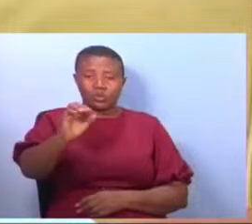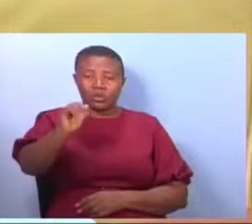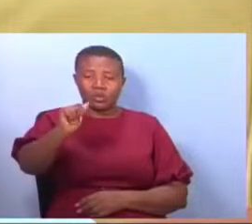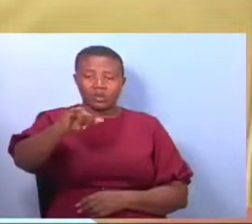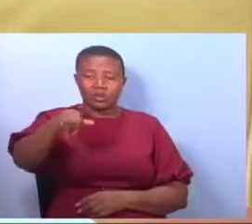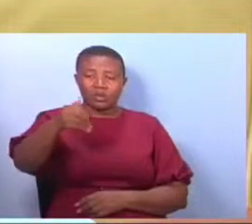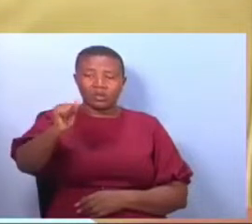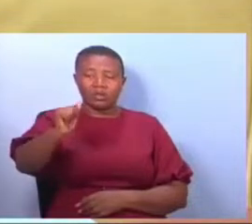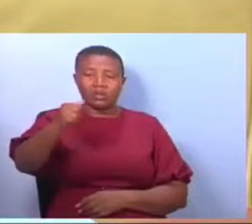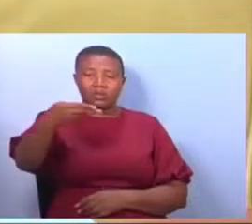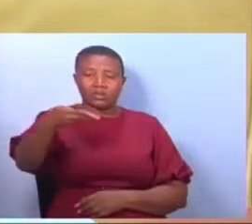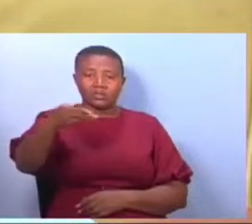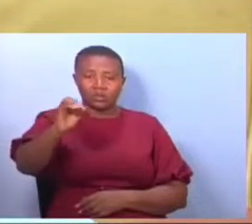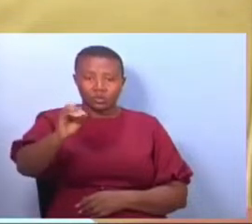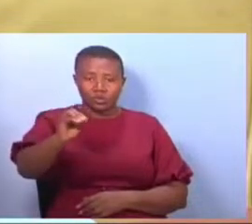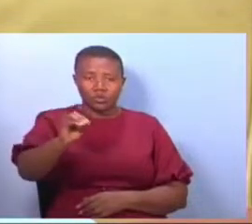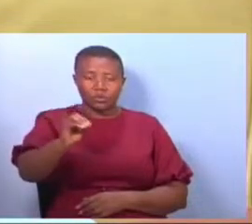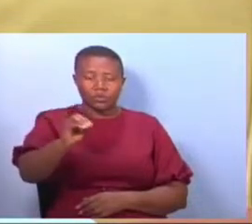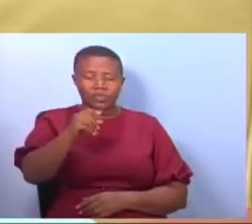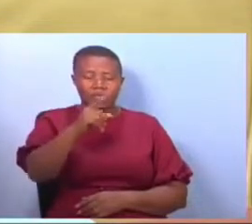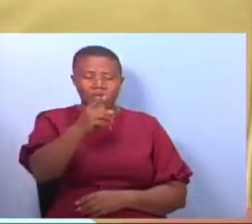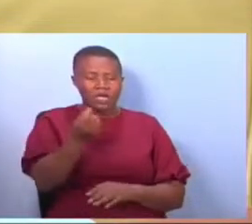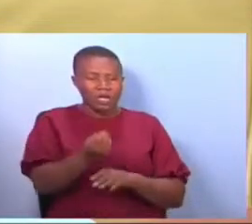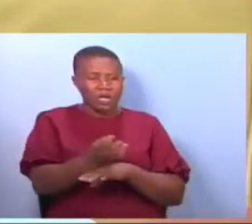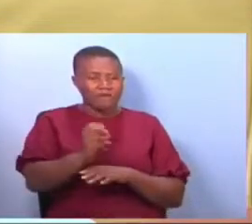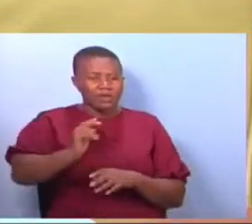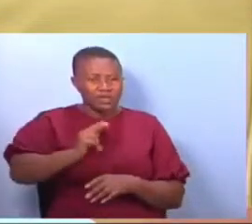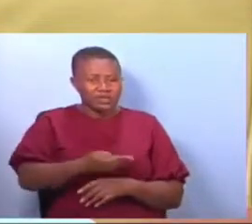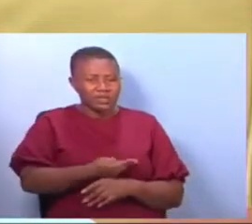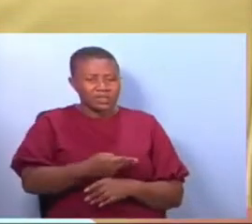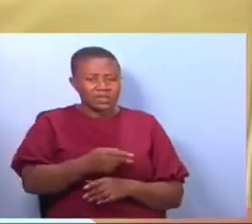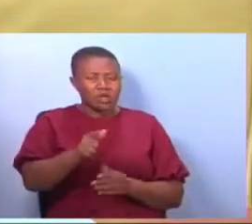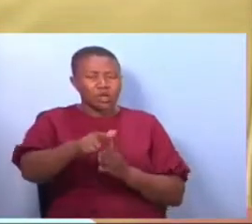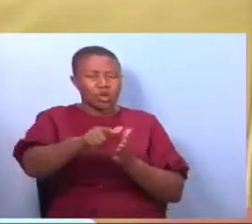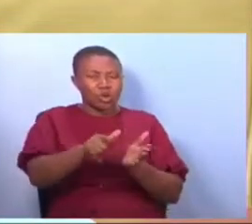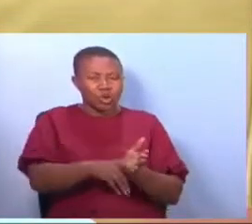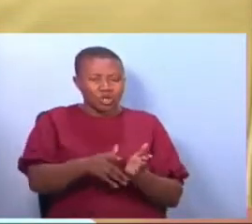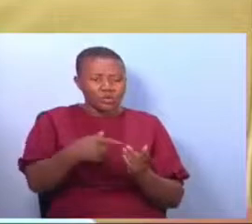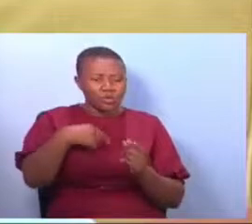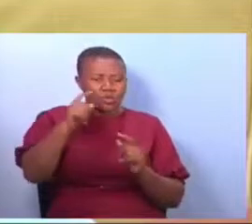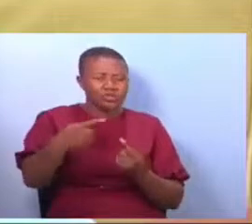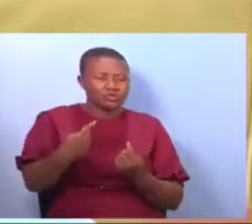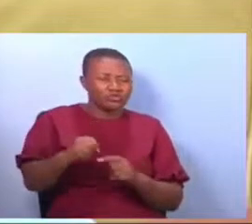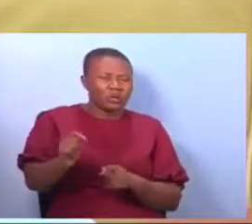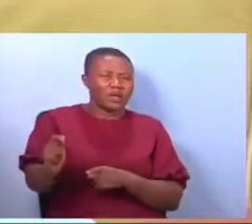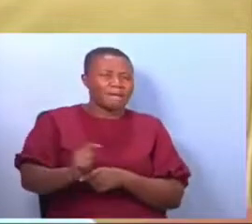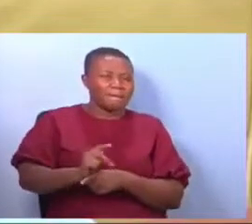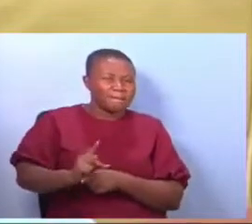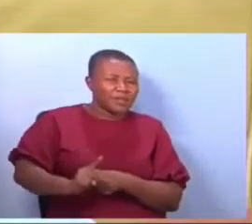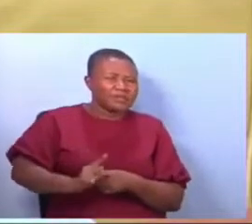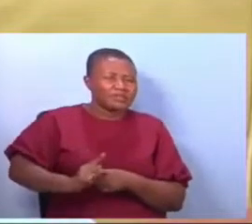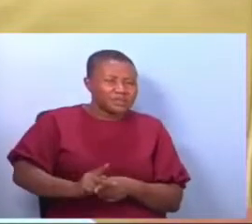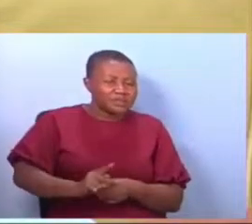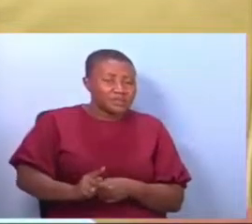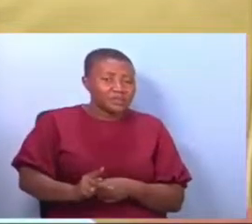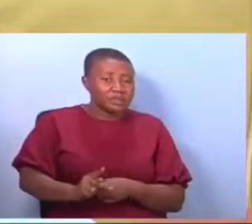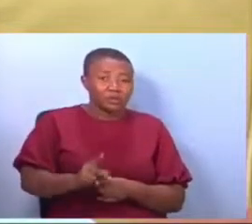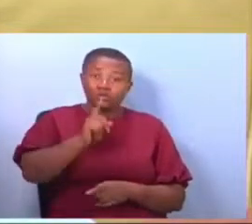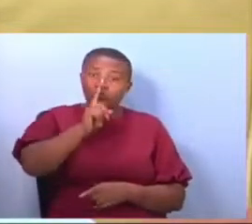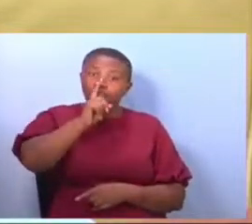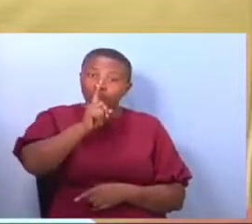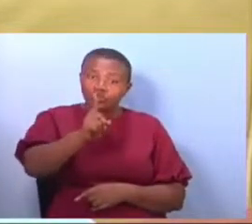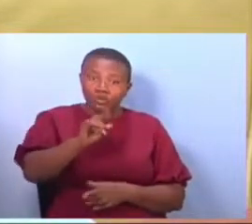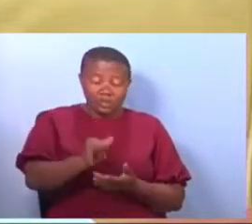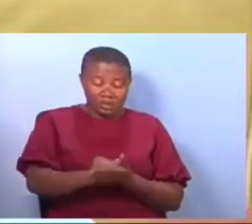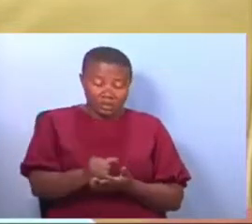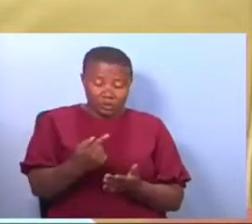us who practice in a court, to try and practice. And that we did. I